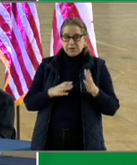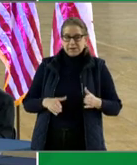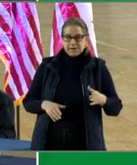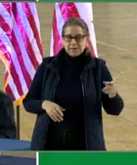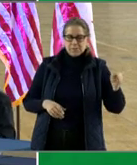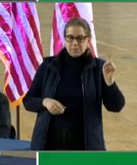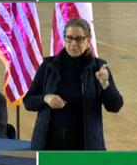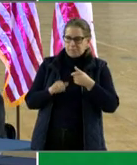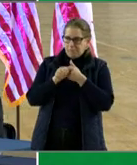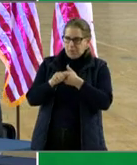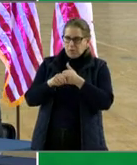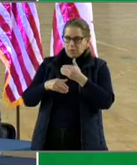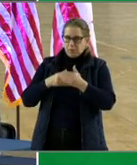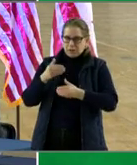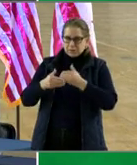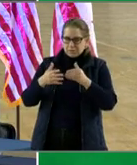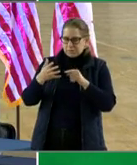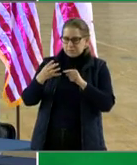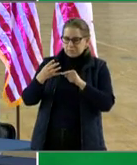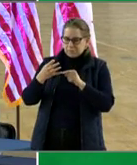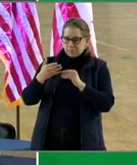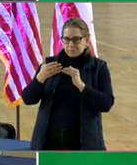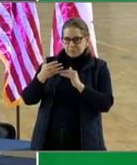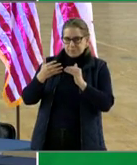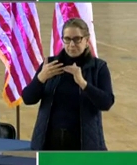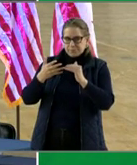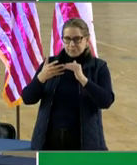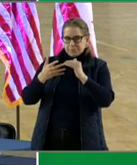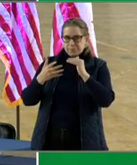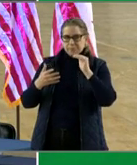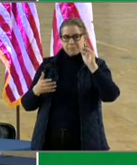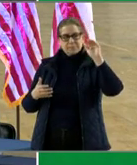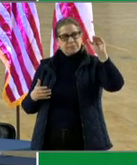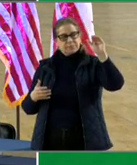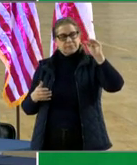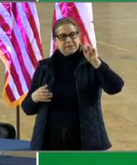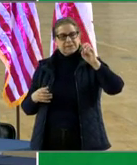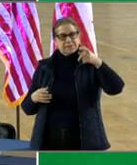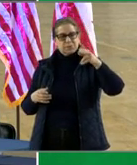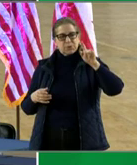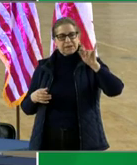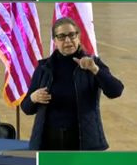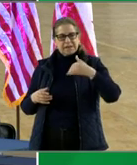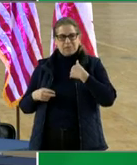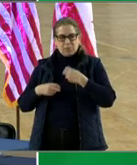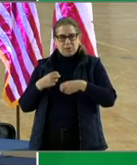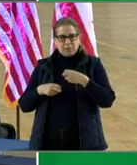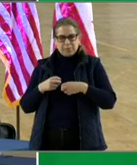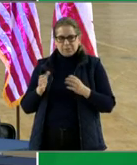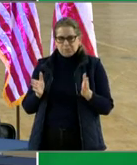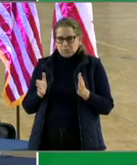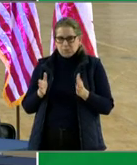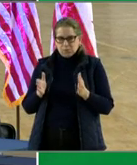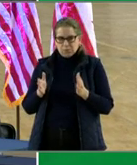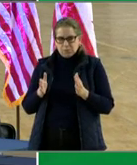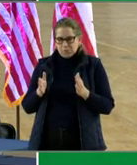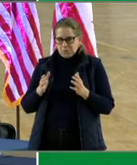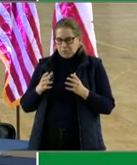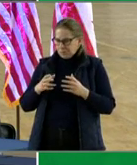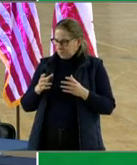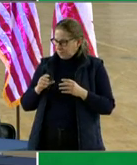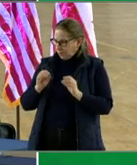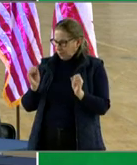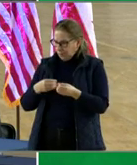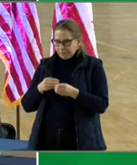say, listen, we have a problem, Deputy Mayor. I don't have enough room here. I need more space for social